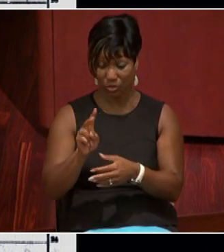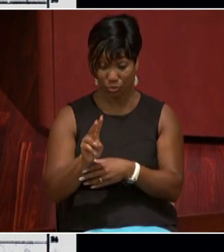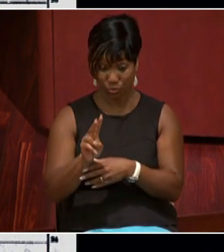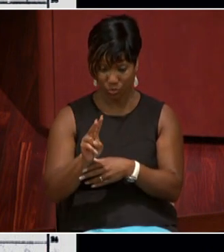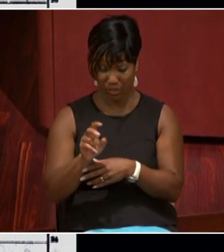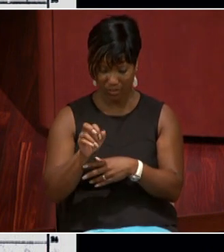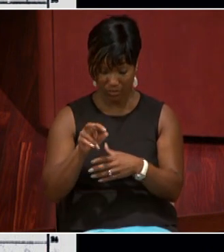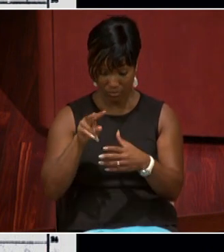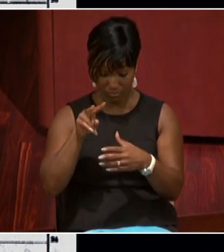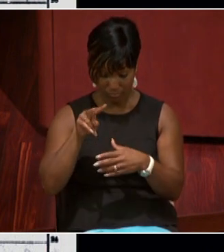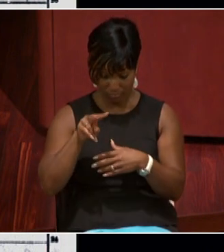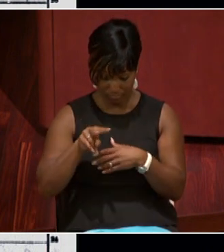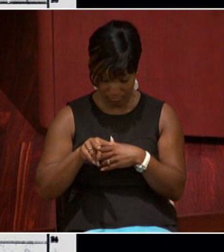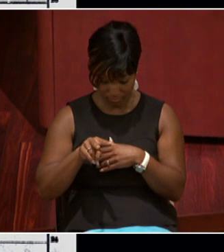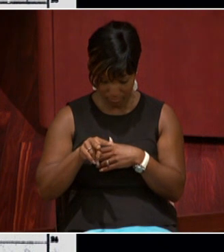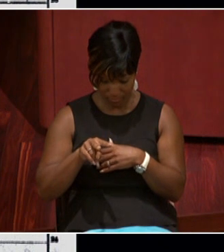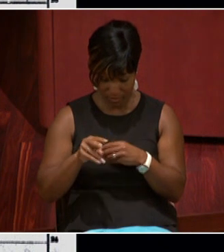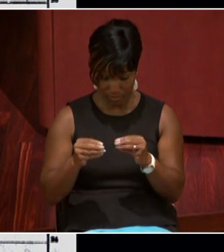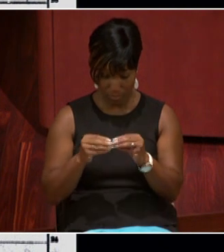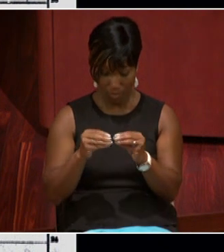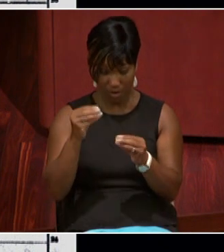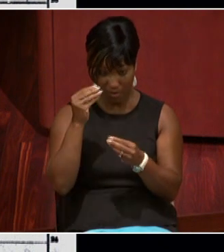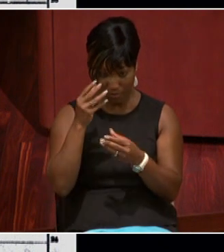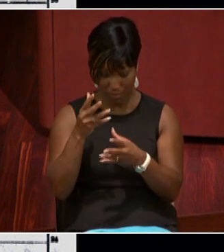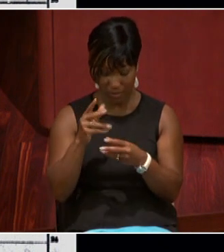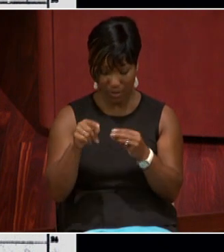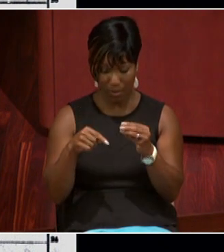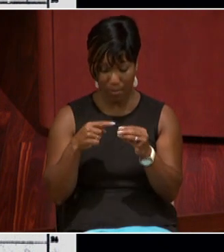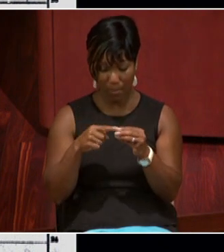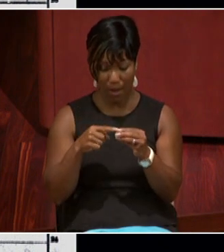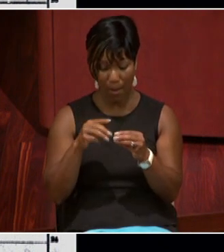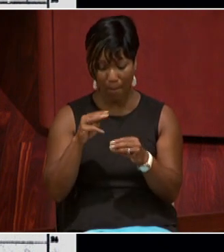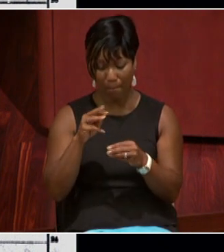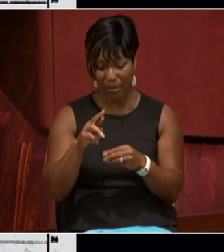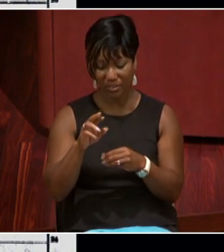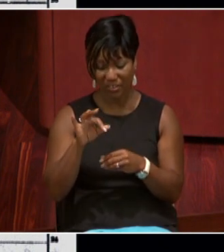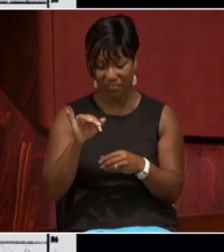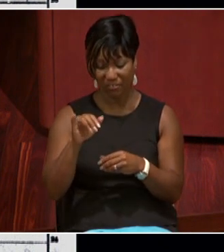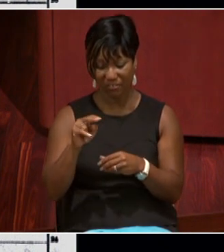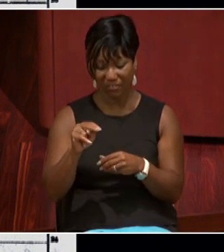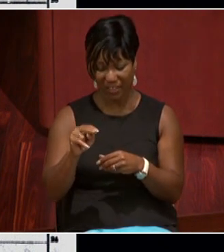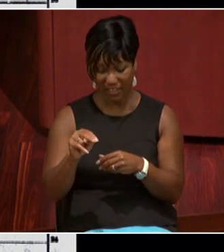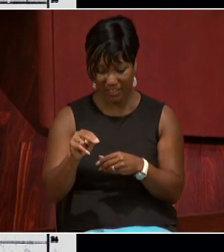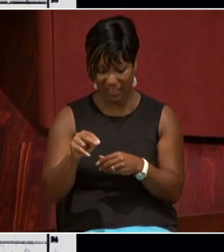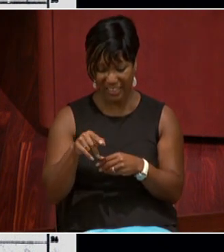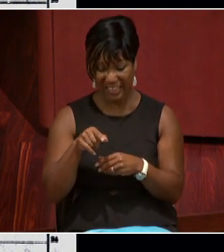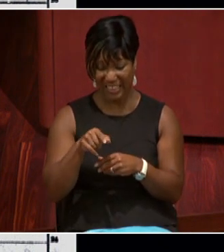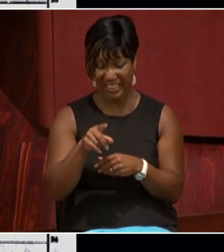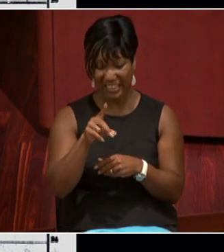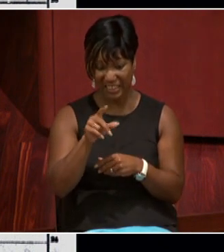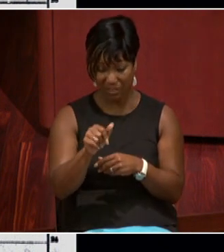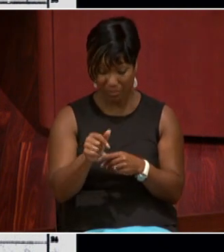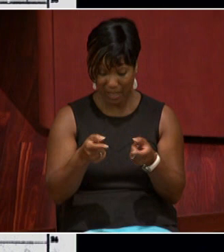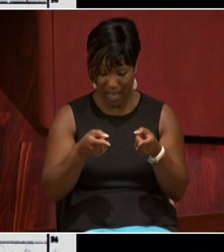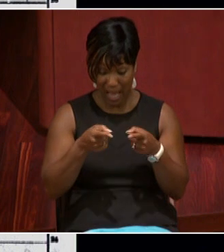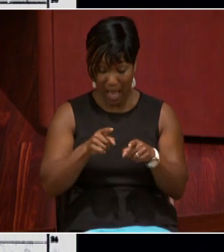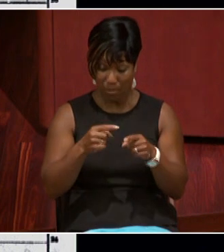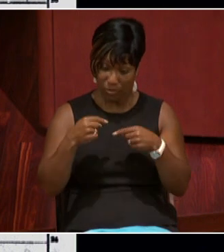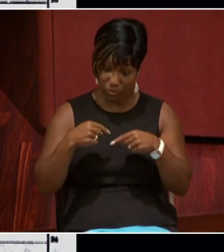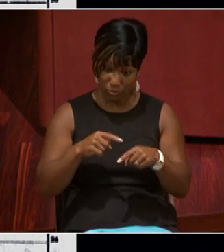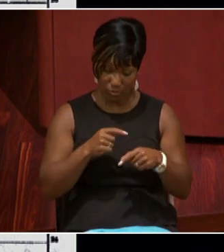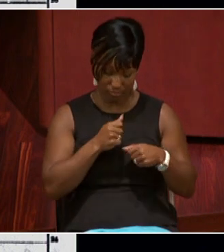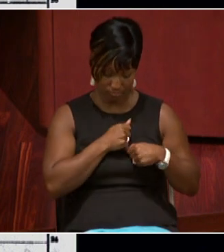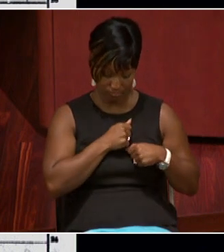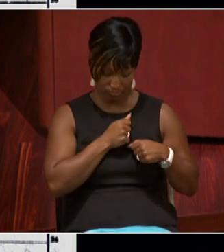at the bottom, there's additional information about Mr. Finn. It notes that his disability was incurred during